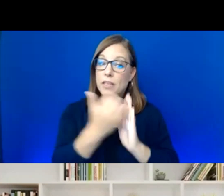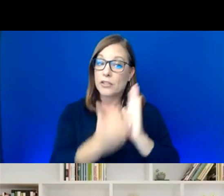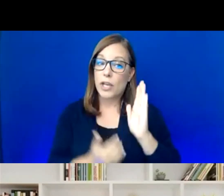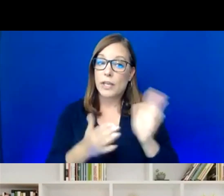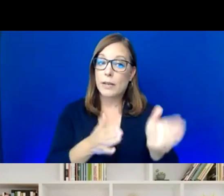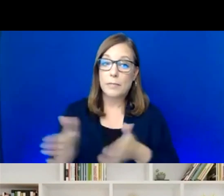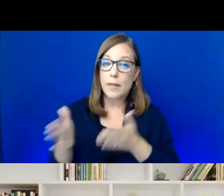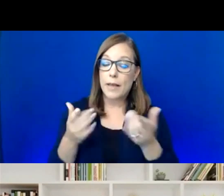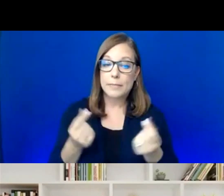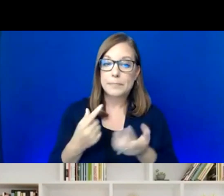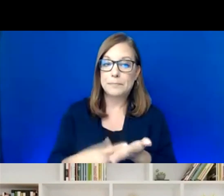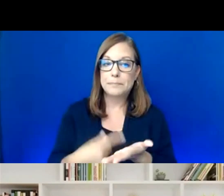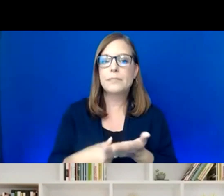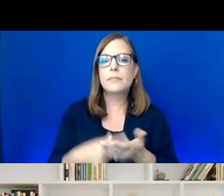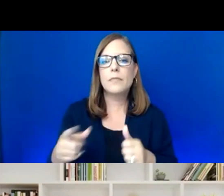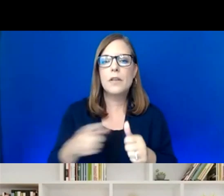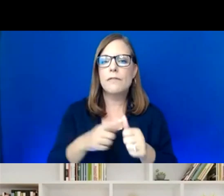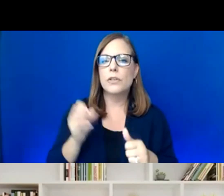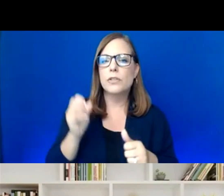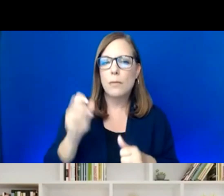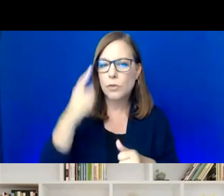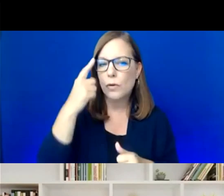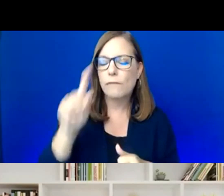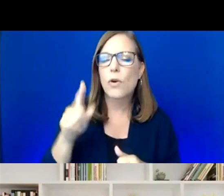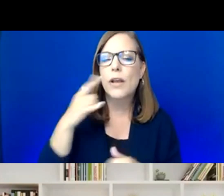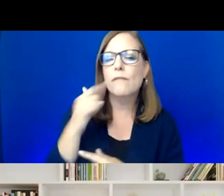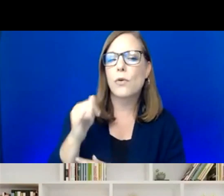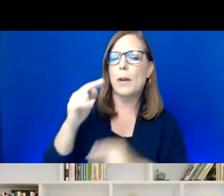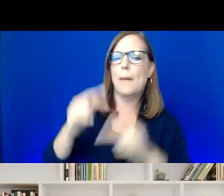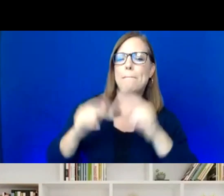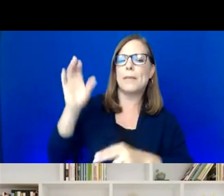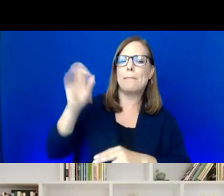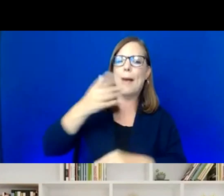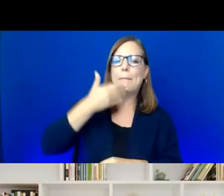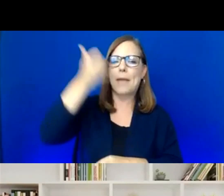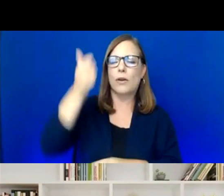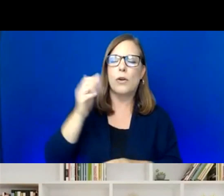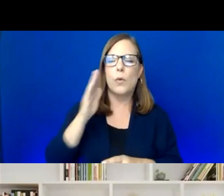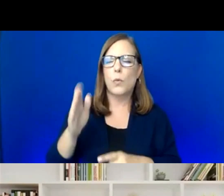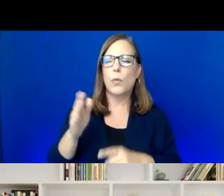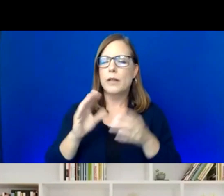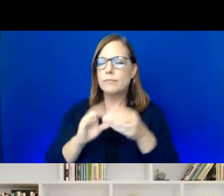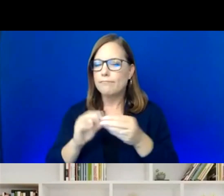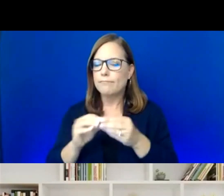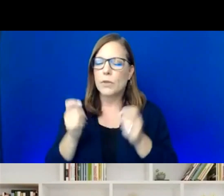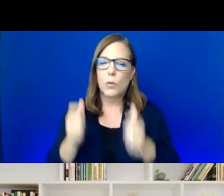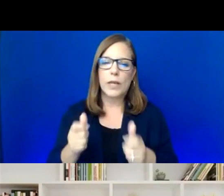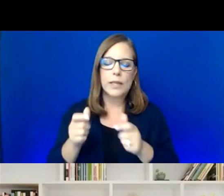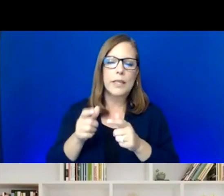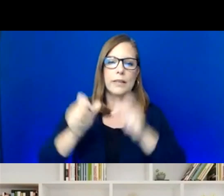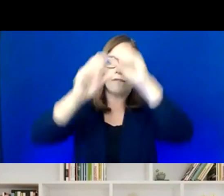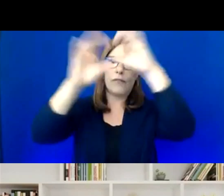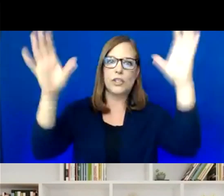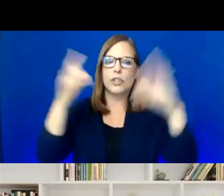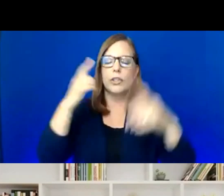through the opportunity for California to build back better. We'll run through quickly the vision of a Hubs and Spokes for aging and disability in